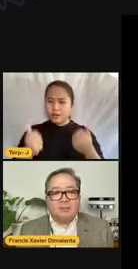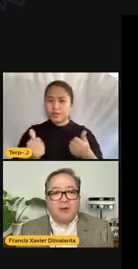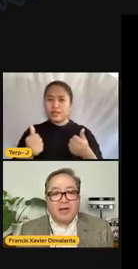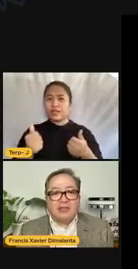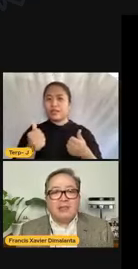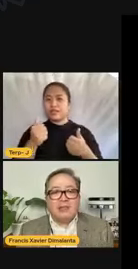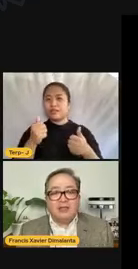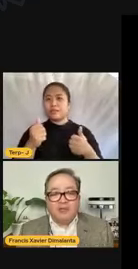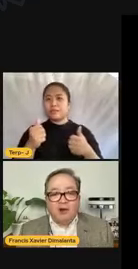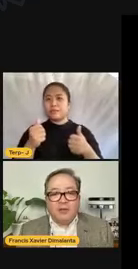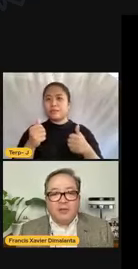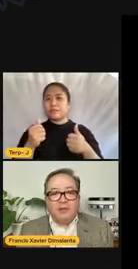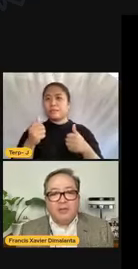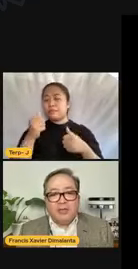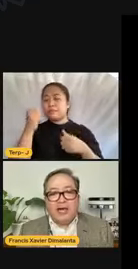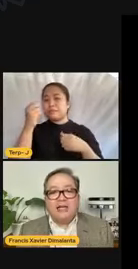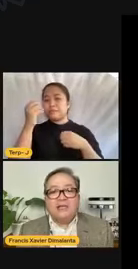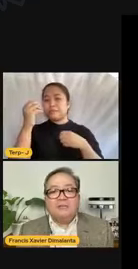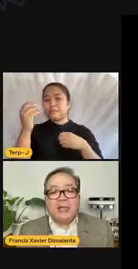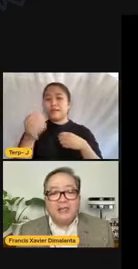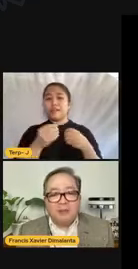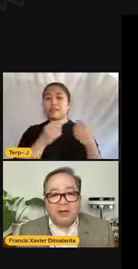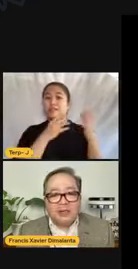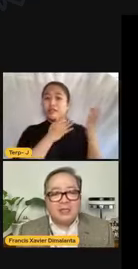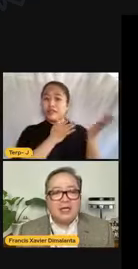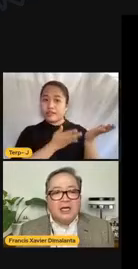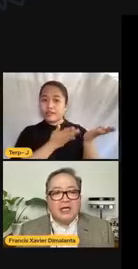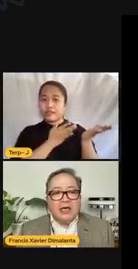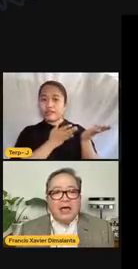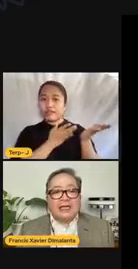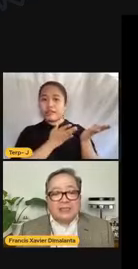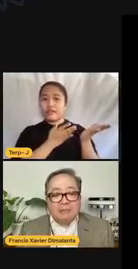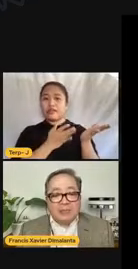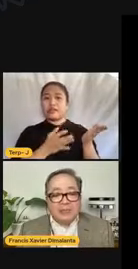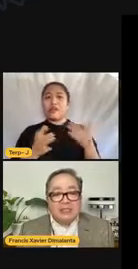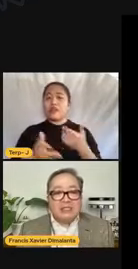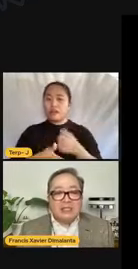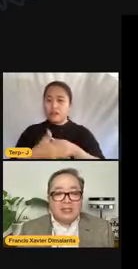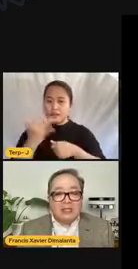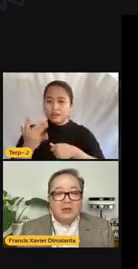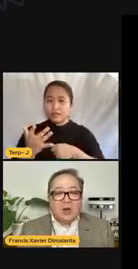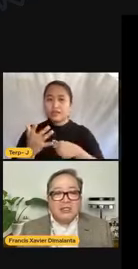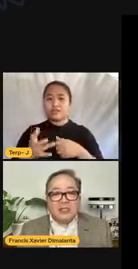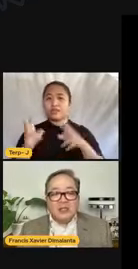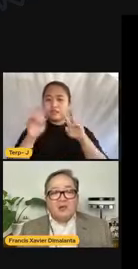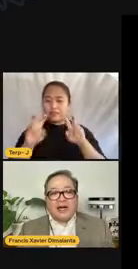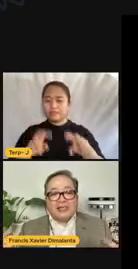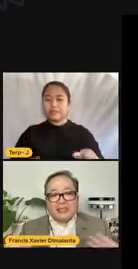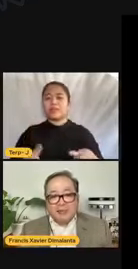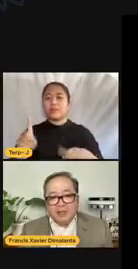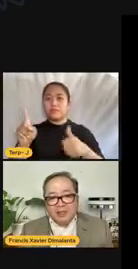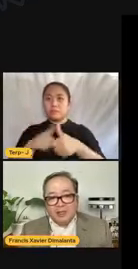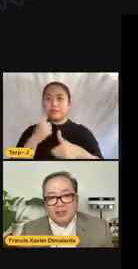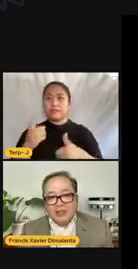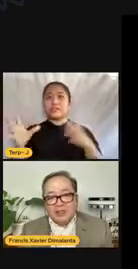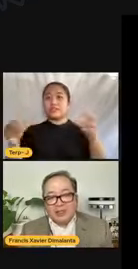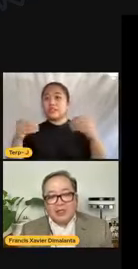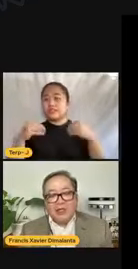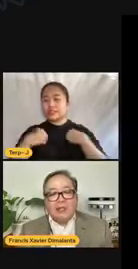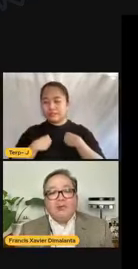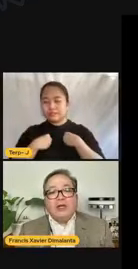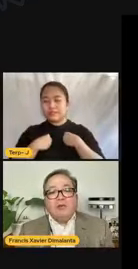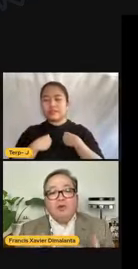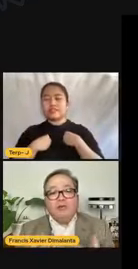is the parental involvement. For me, I keep telling parents, acceptance is the key. Once that you've accepted the